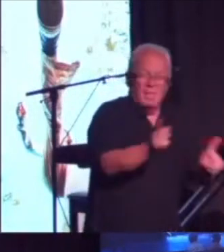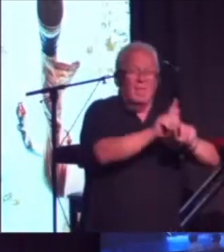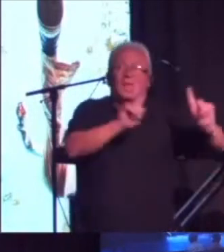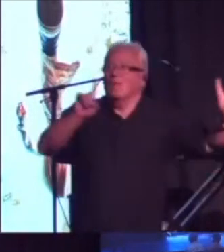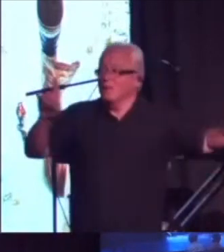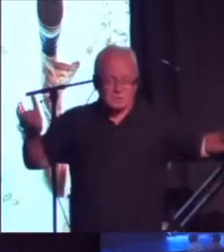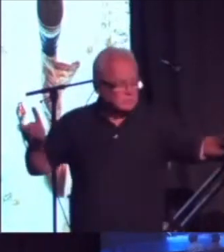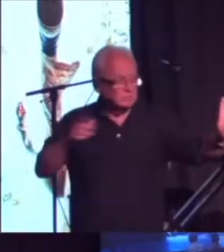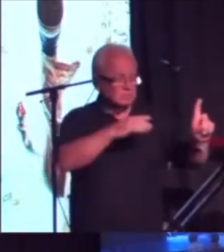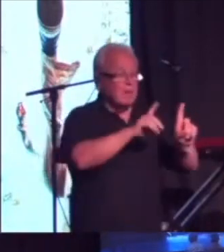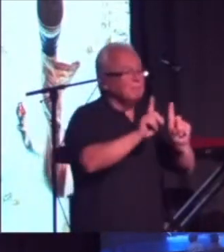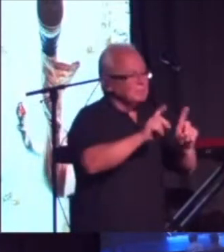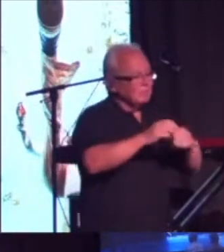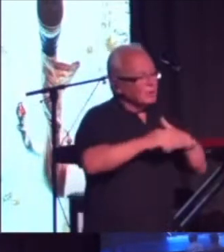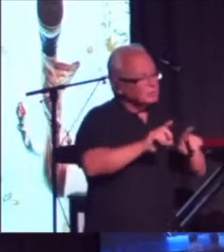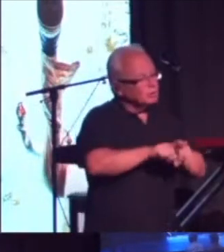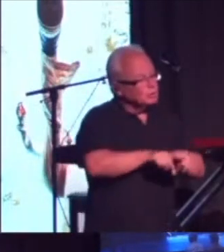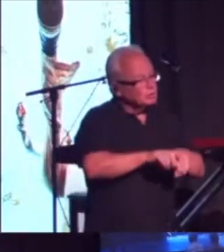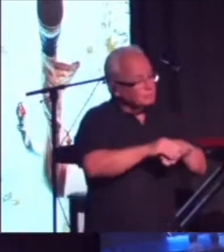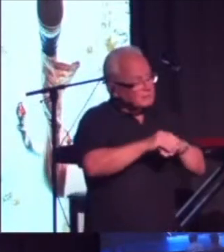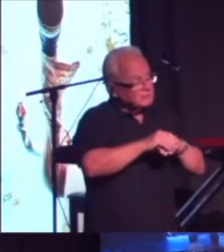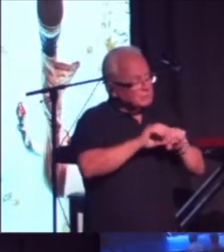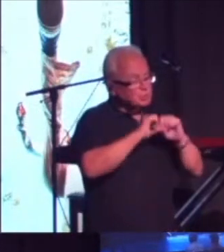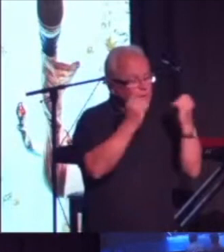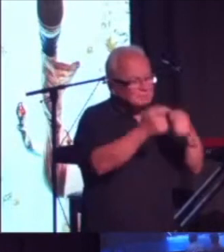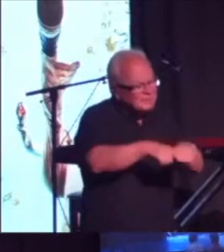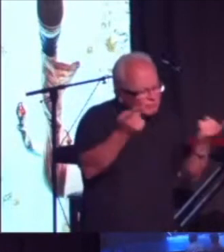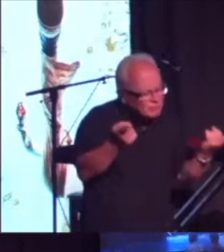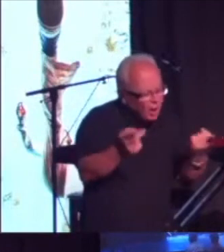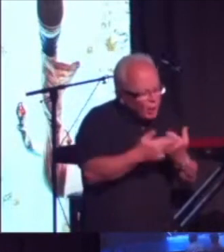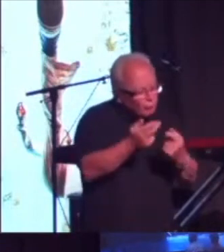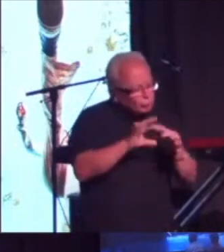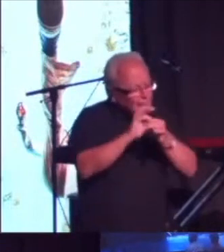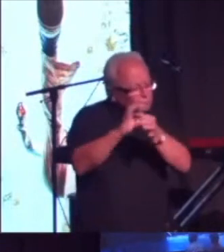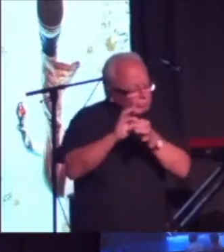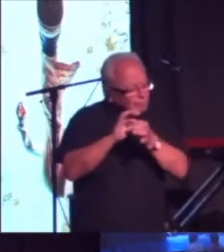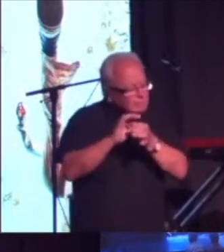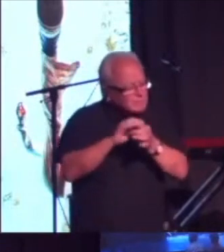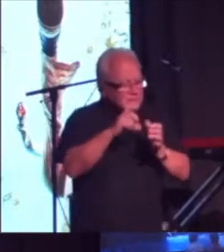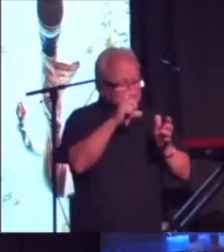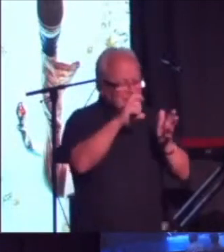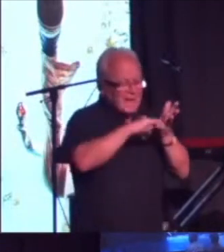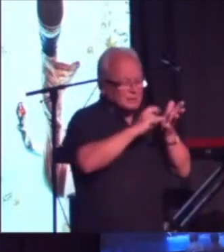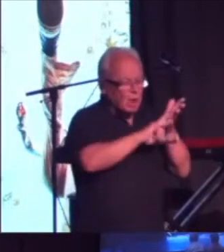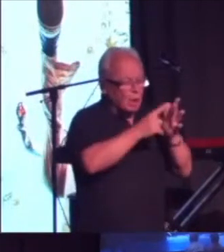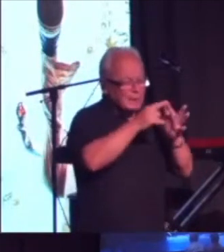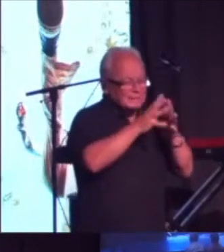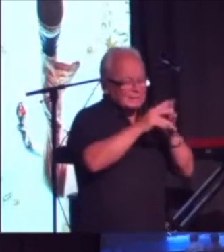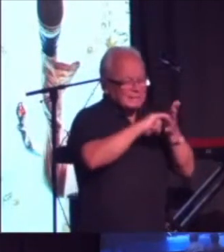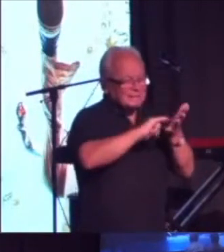Friendship is different to every other relationship, says C.S. Lewis, because it doesn't push itself on you out of necessity.